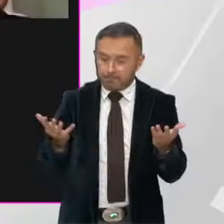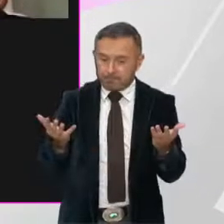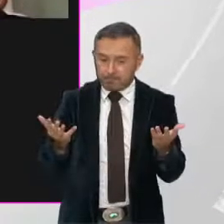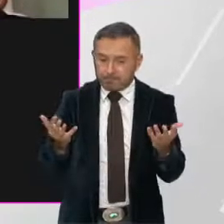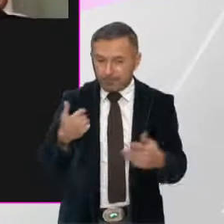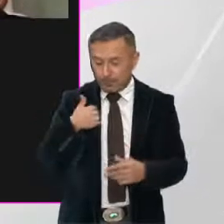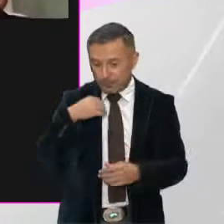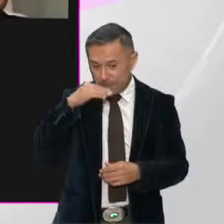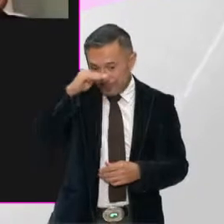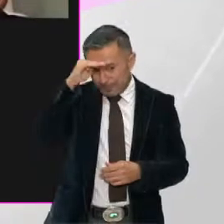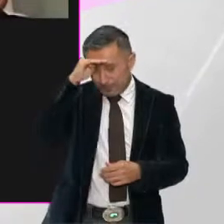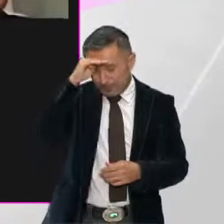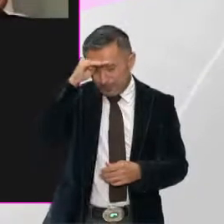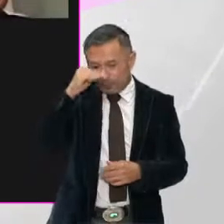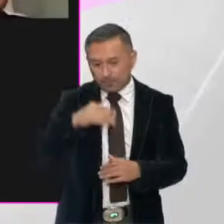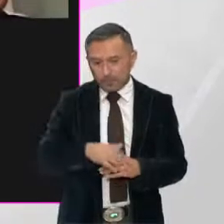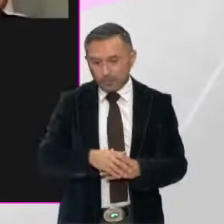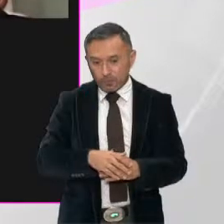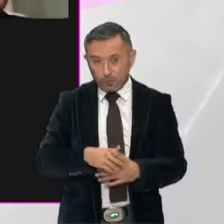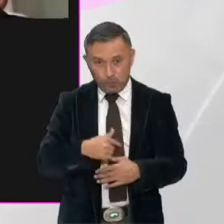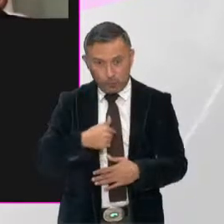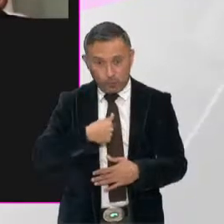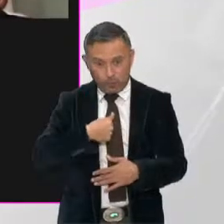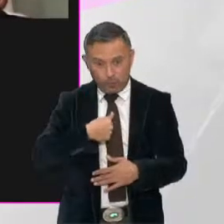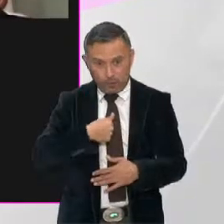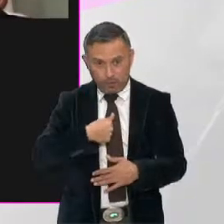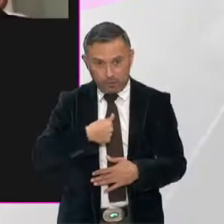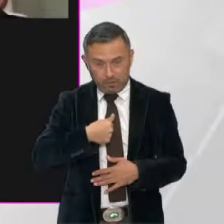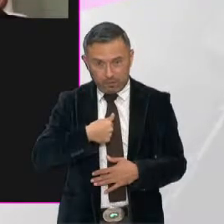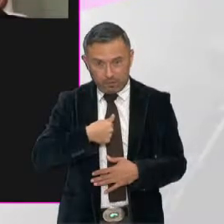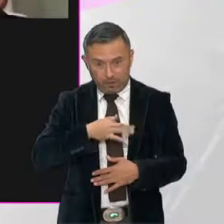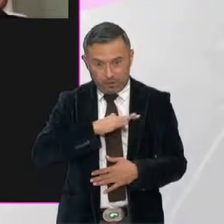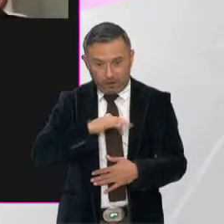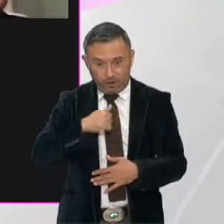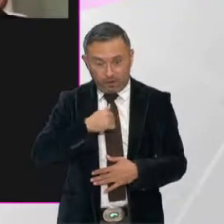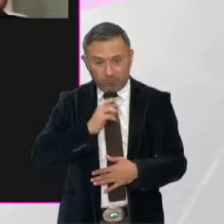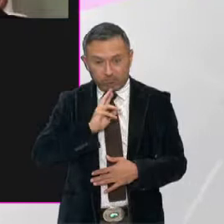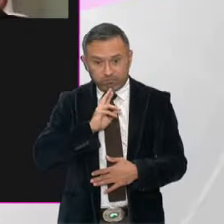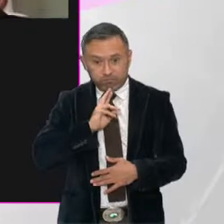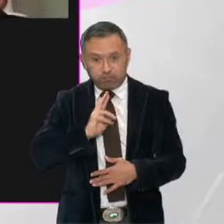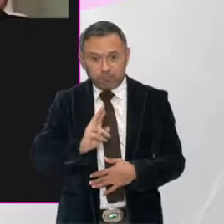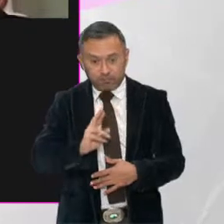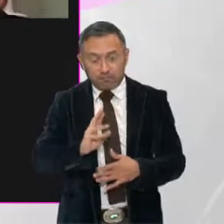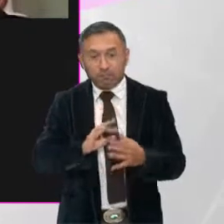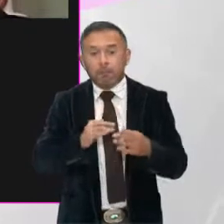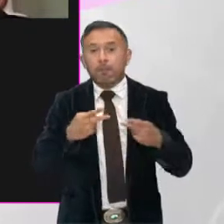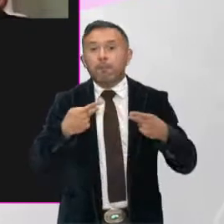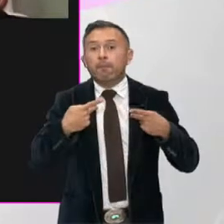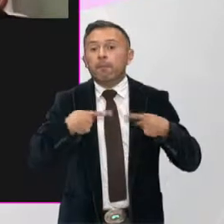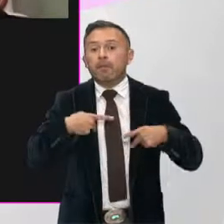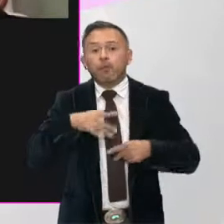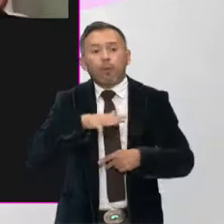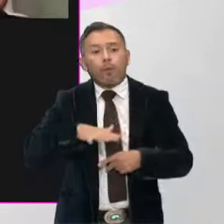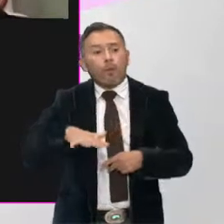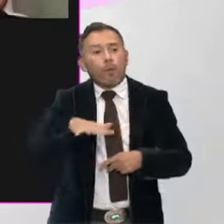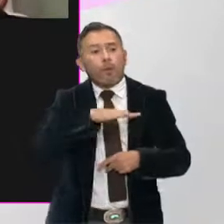answer round? All right, so maybe it wouldn't be suitable to